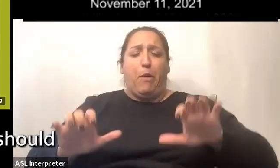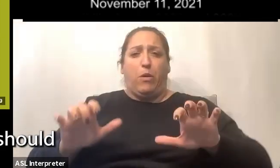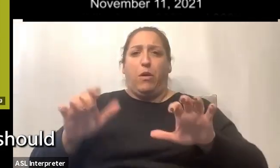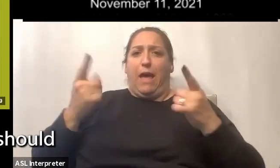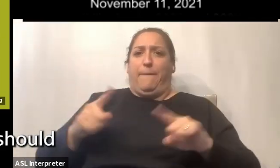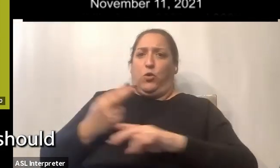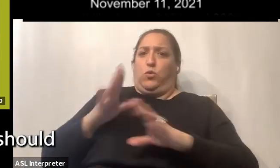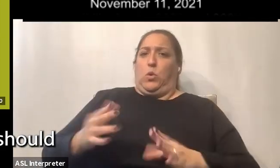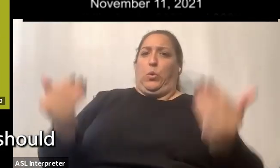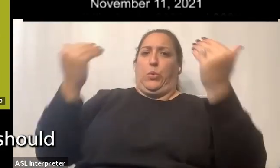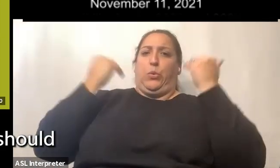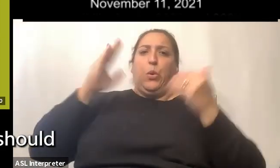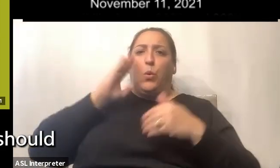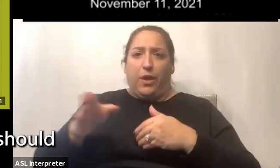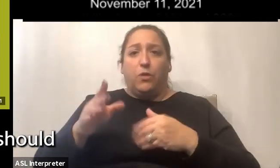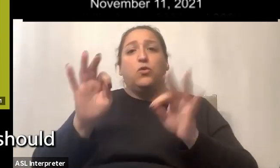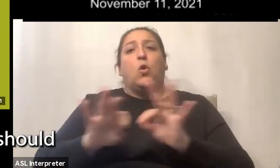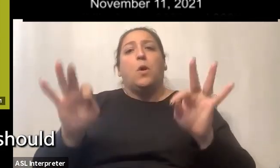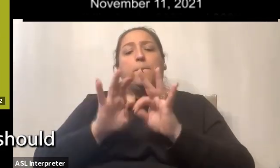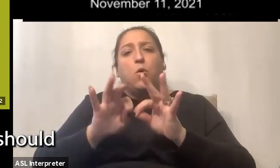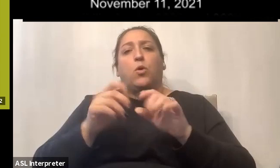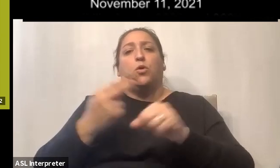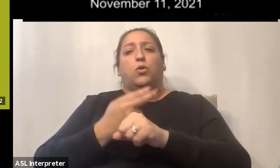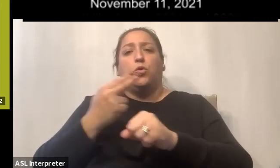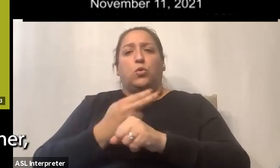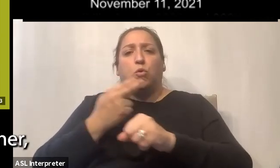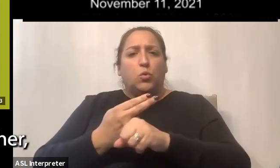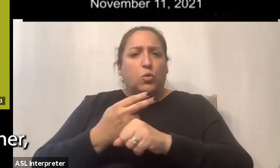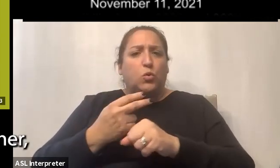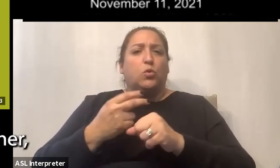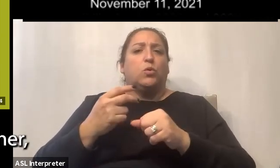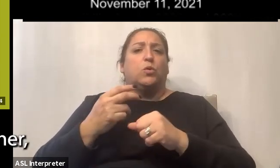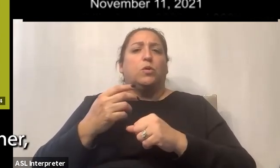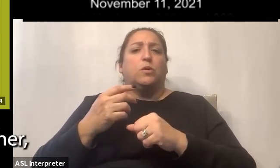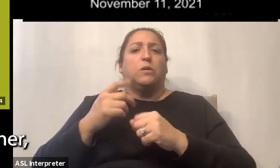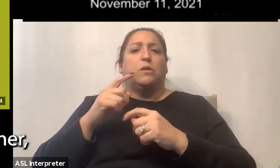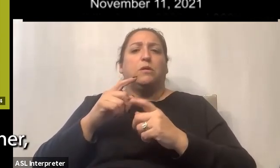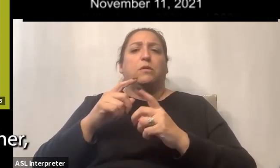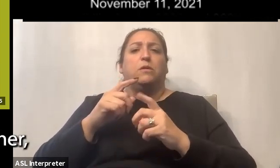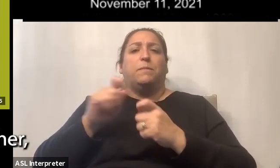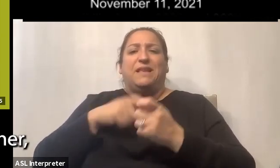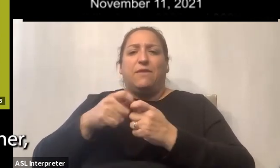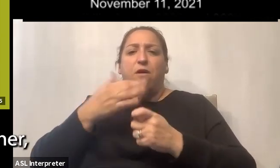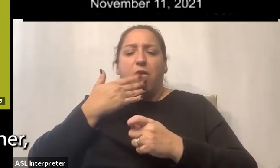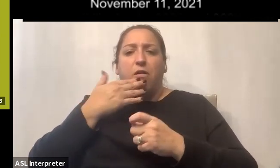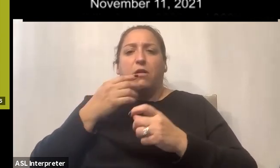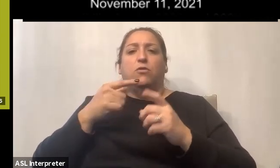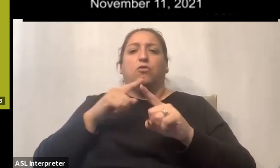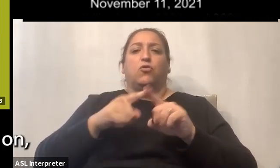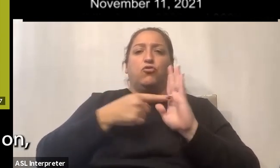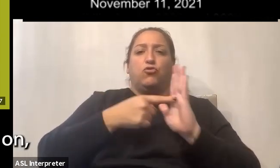user. It's important to use patterns and shapes in addition to color to distinguish the data from one to